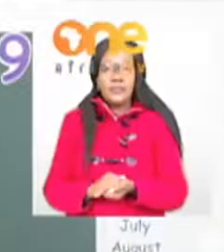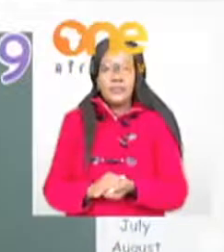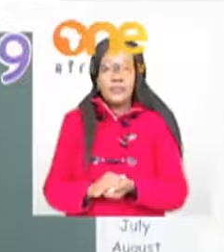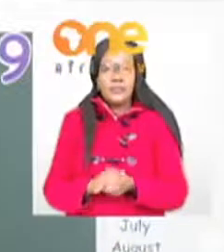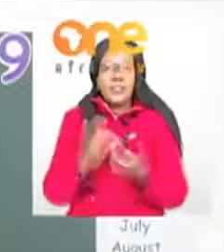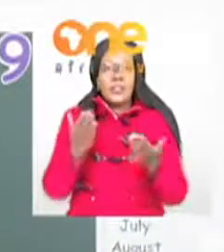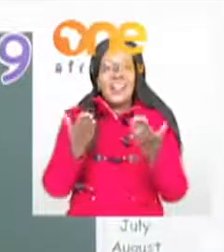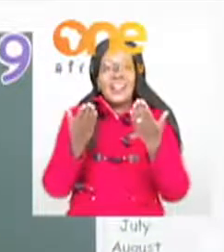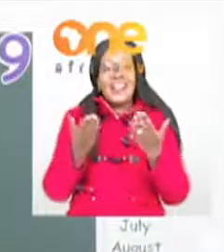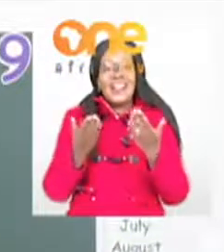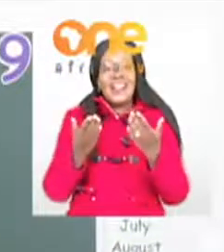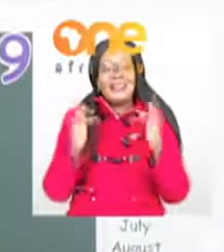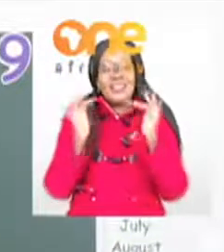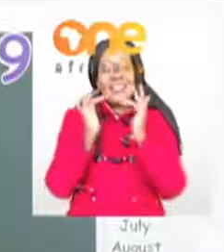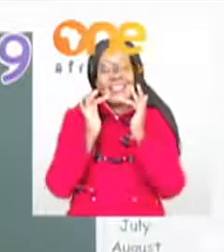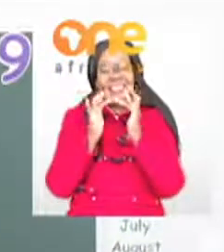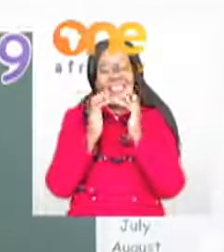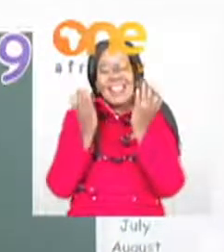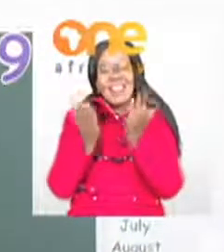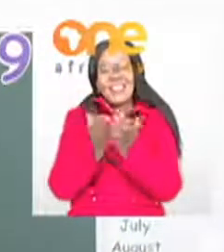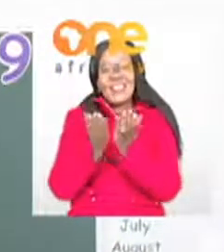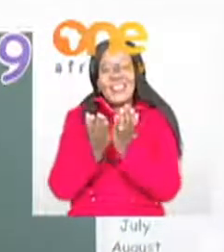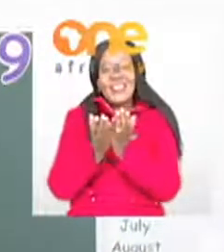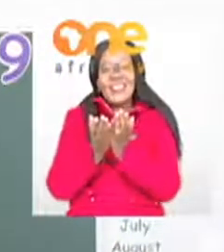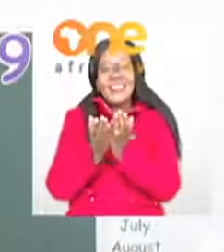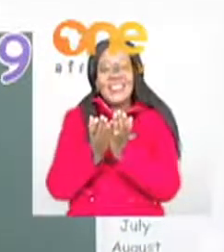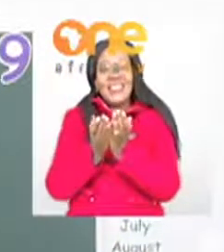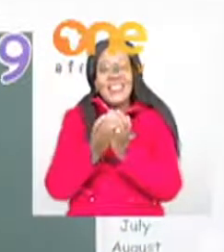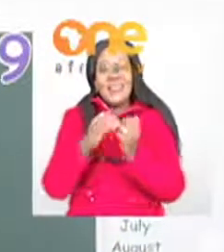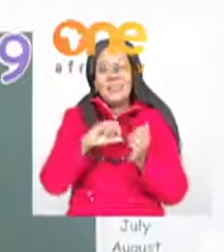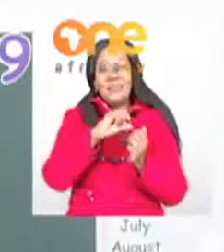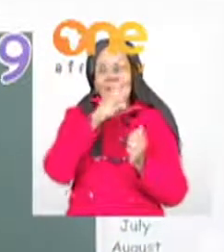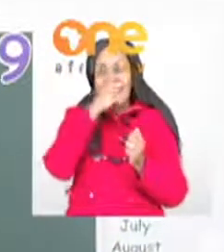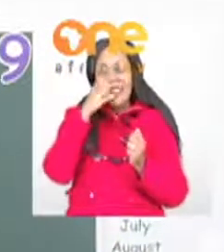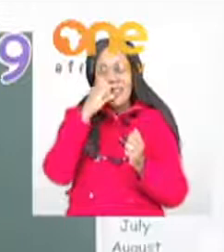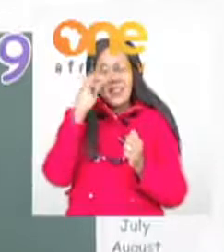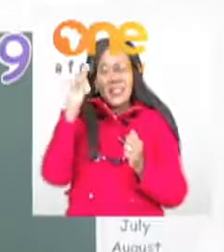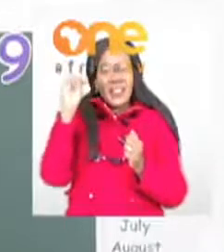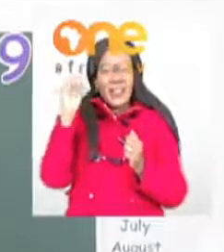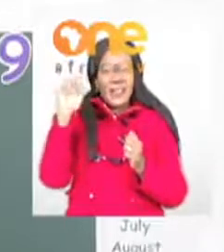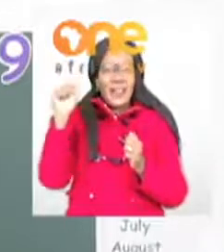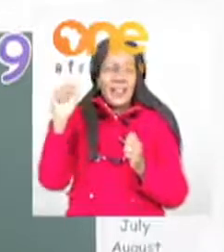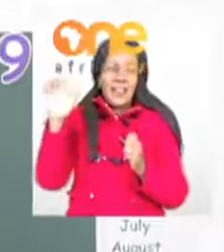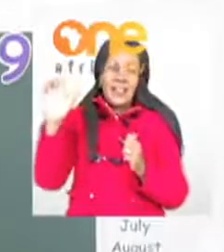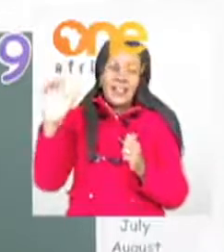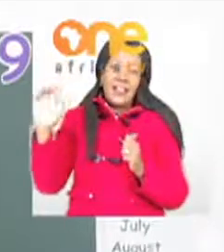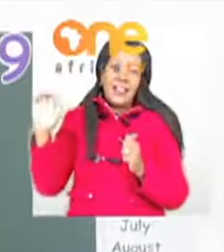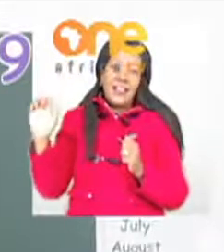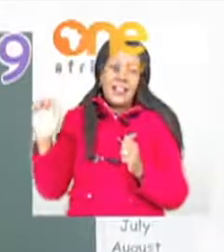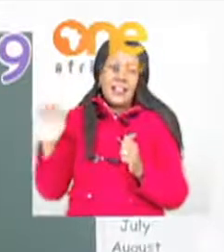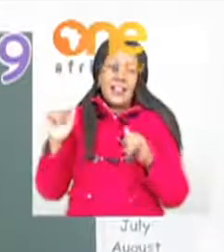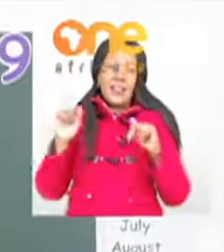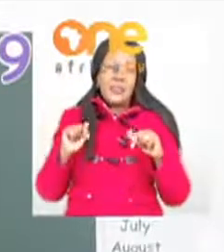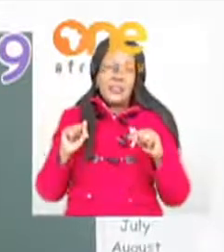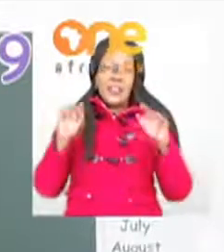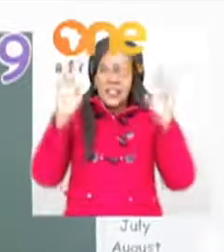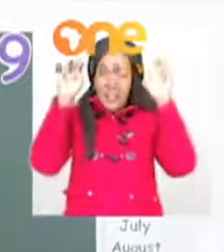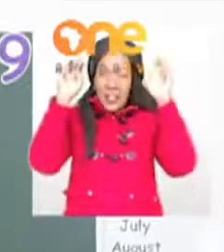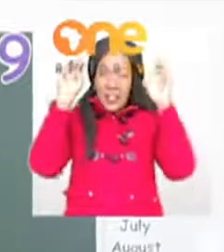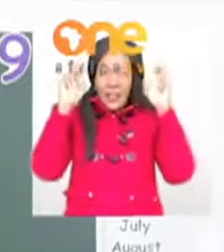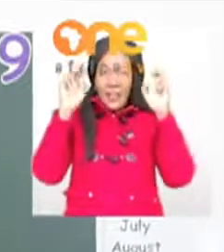Welcome to My Zone Online School. My name is Teacher Netai. Today's theme